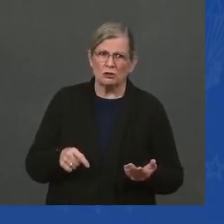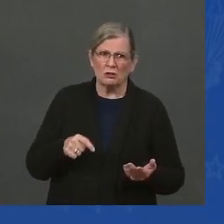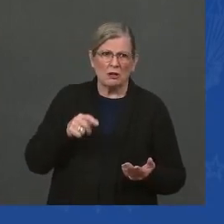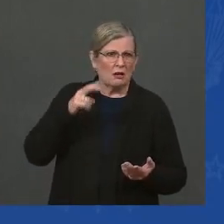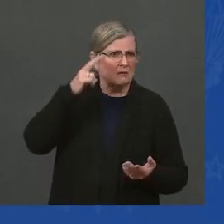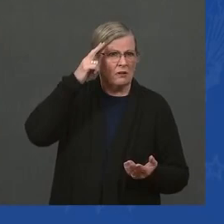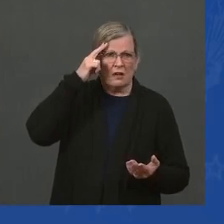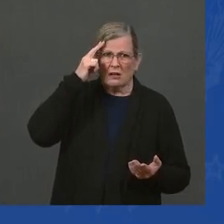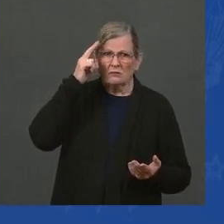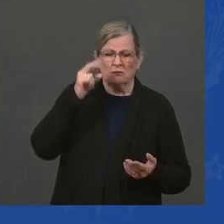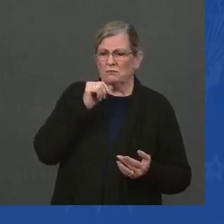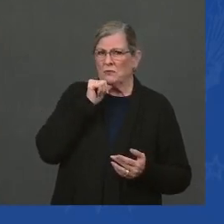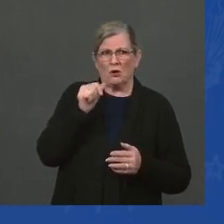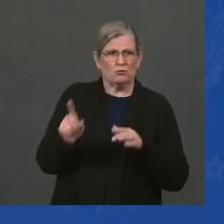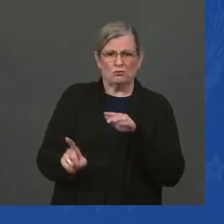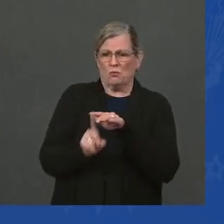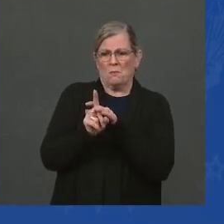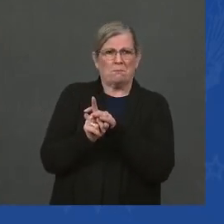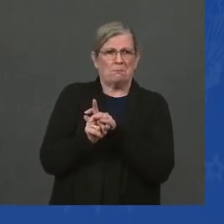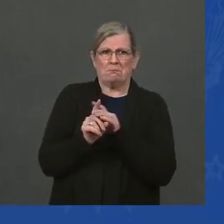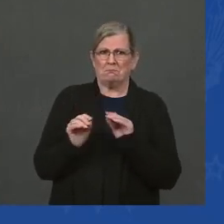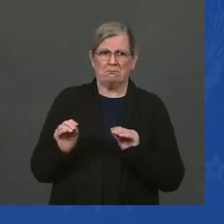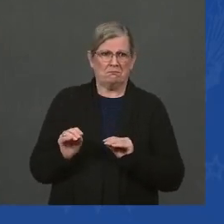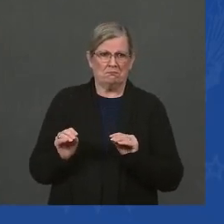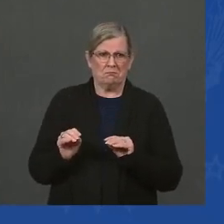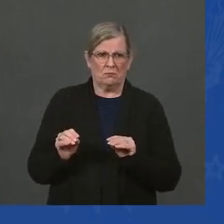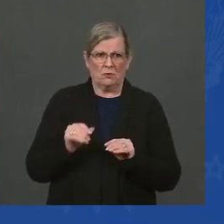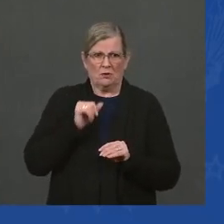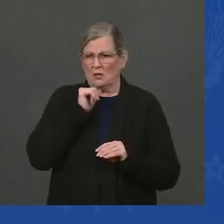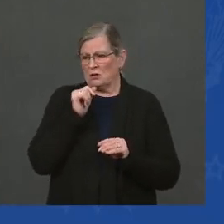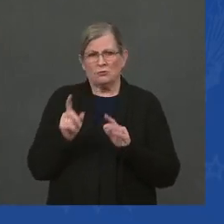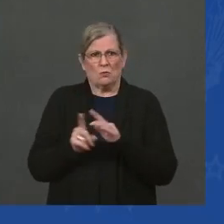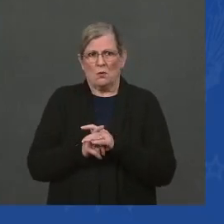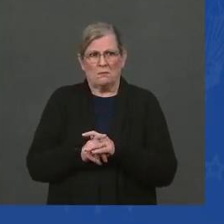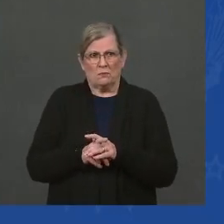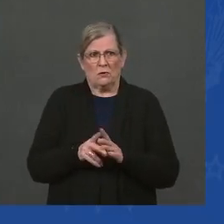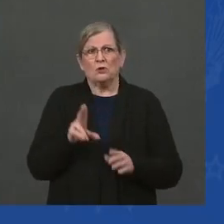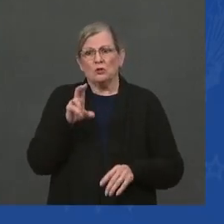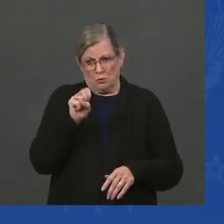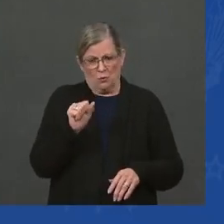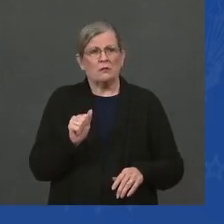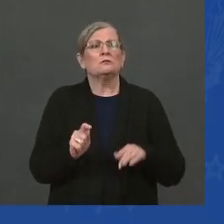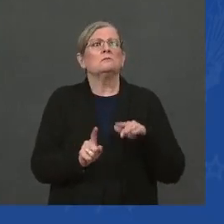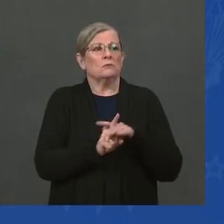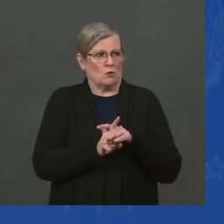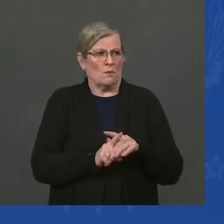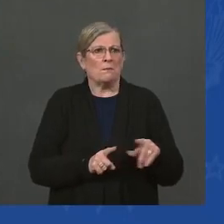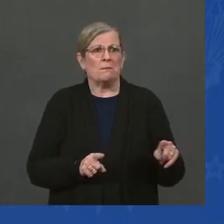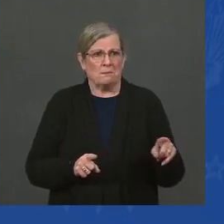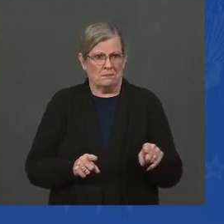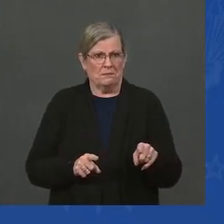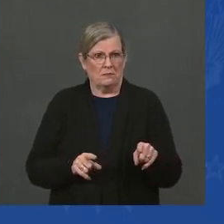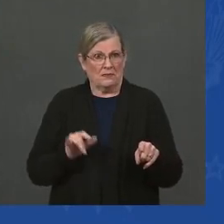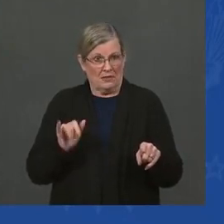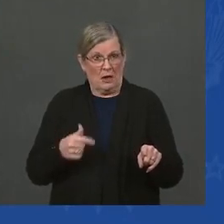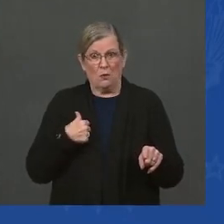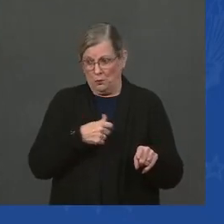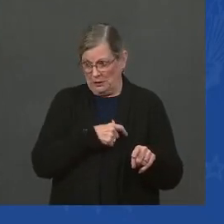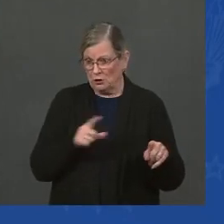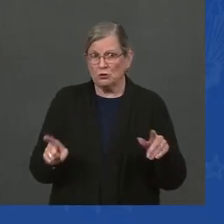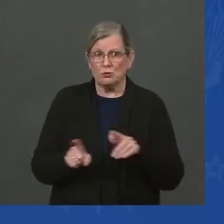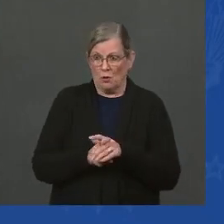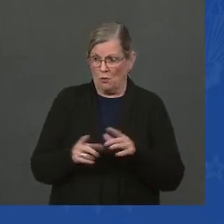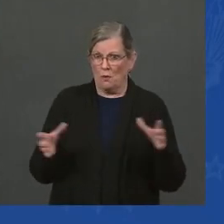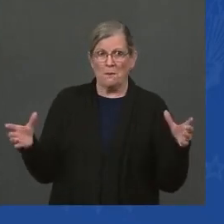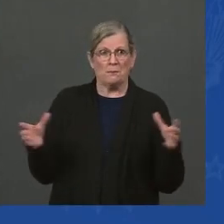showed up. We showed up. And by showing up, we've had a profound impact on the way I think the rest of the world